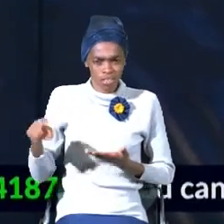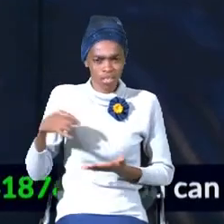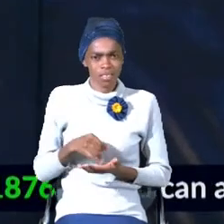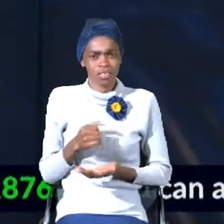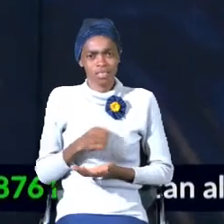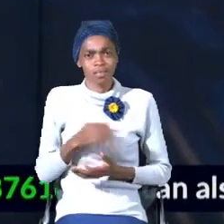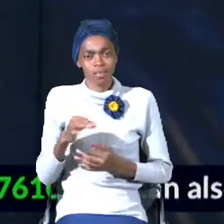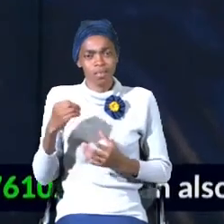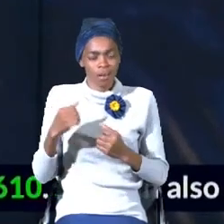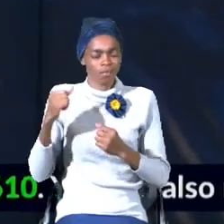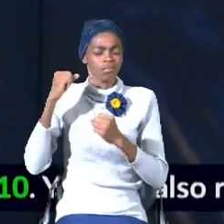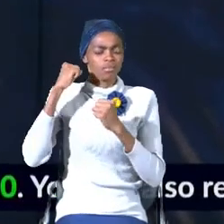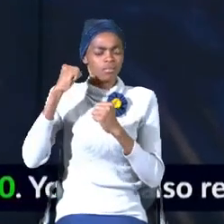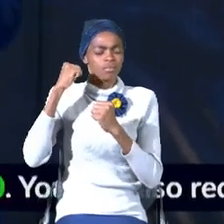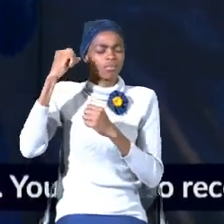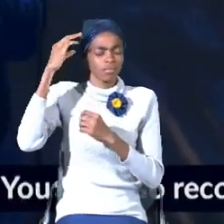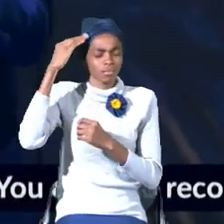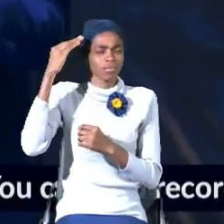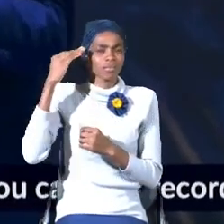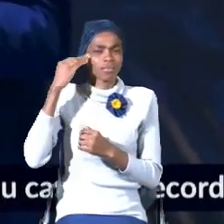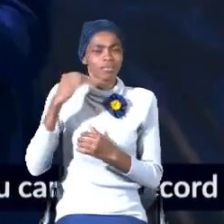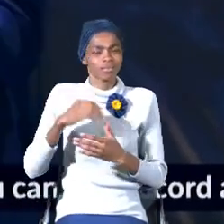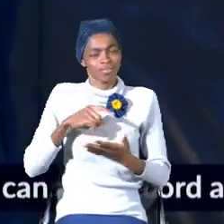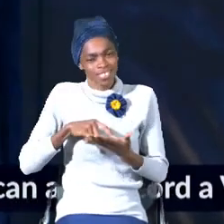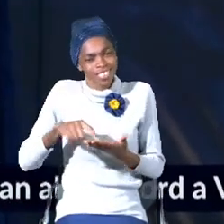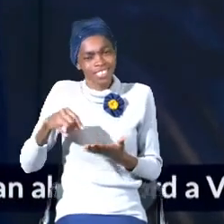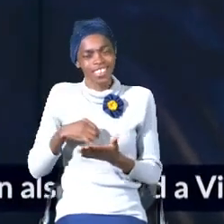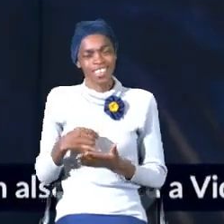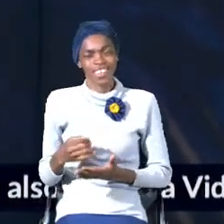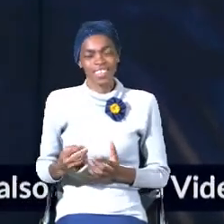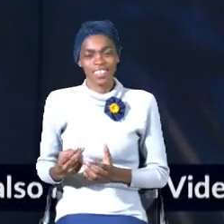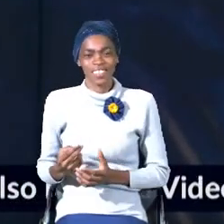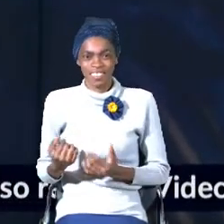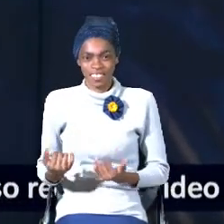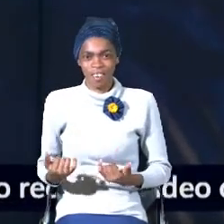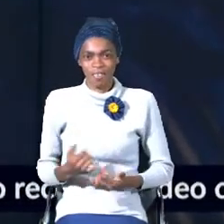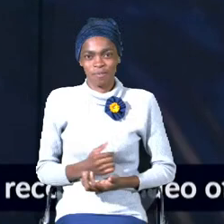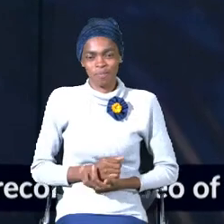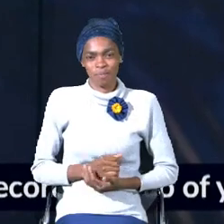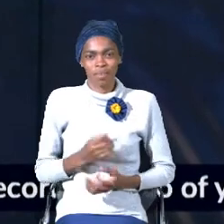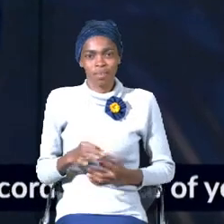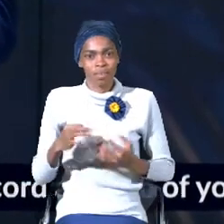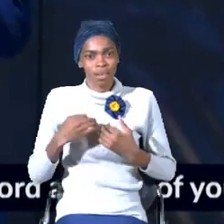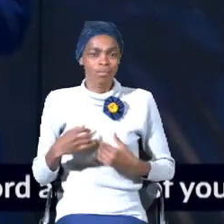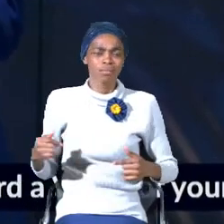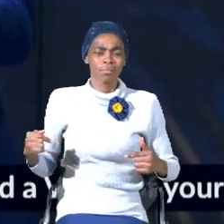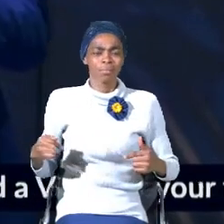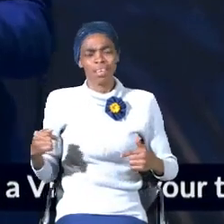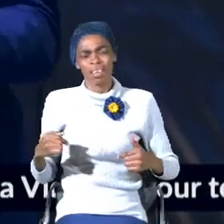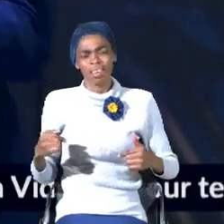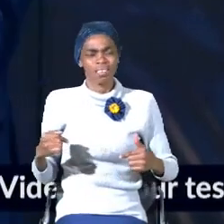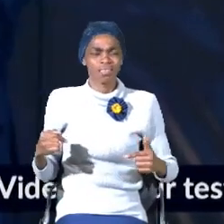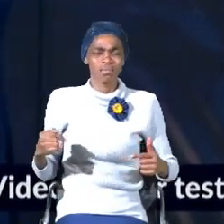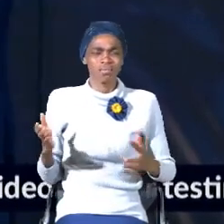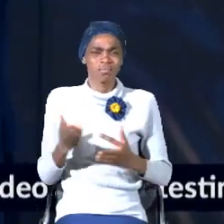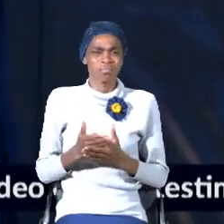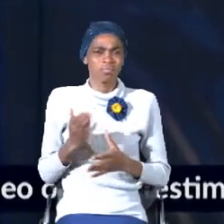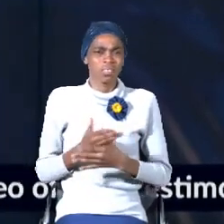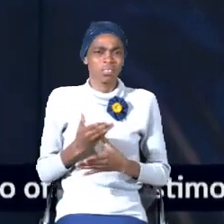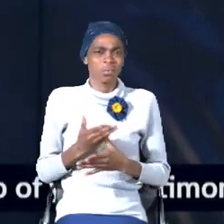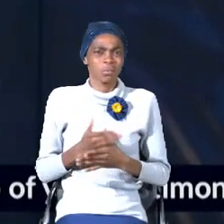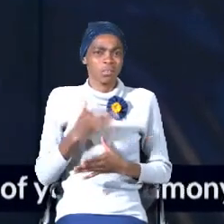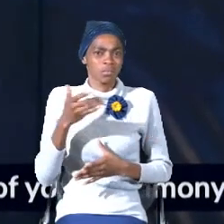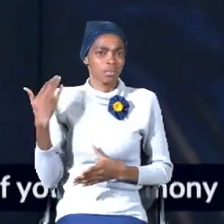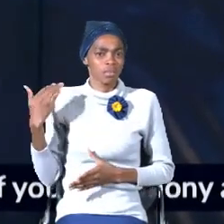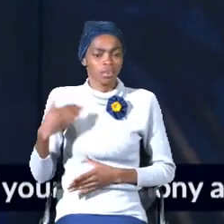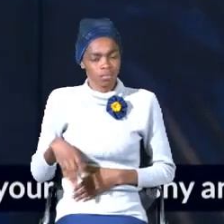headache before, check it up. If you have something that was aching you before, check it up. If you have anything in you, check it up.